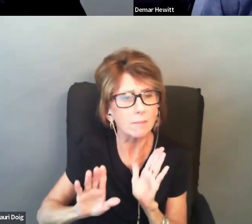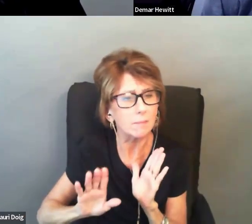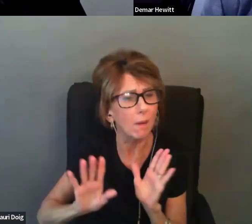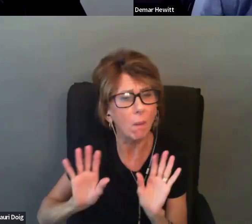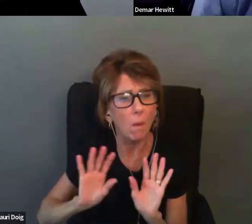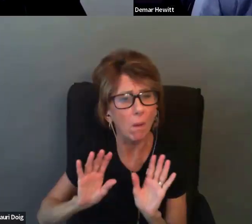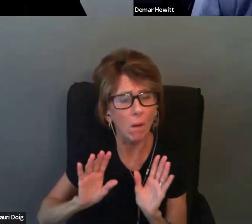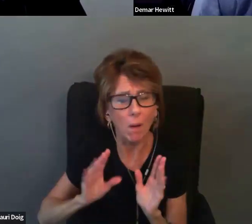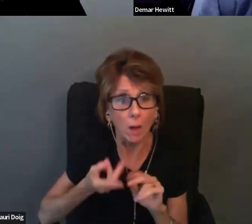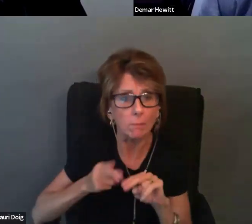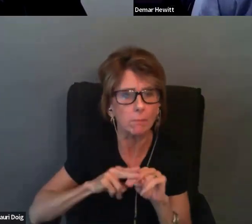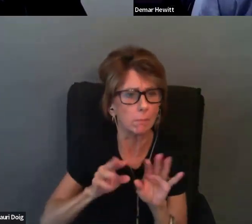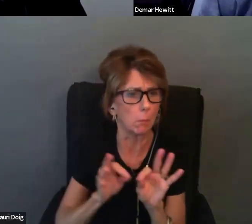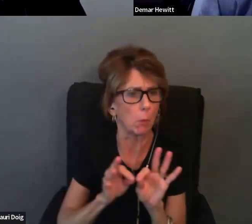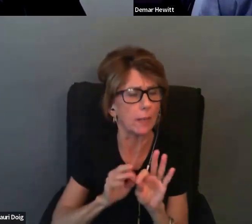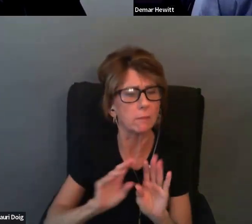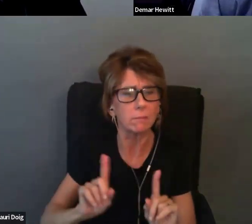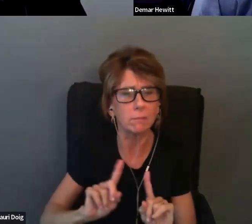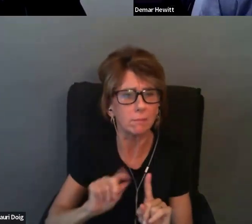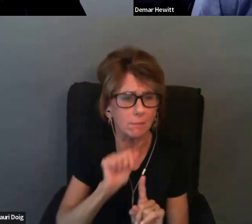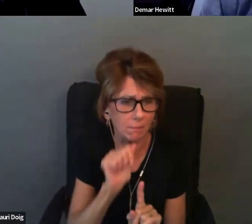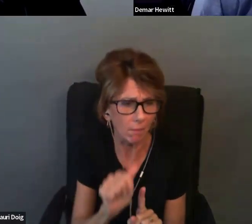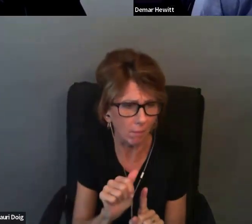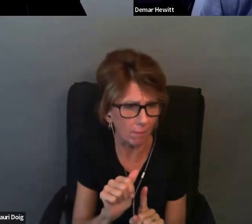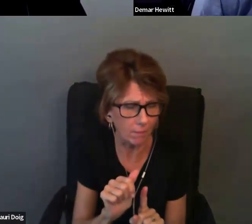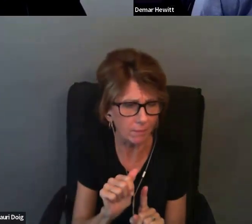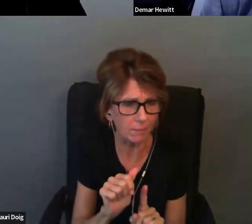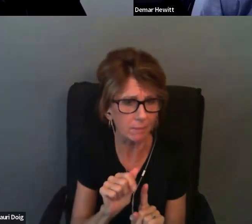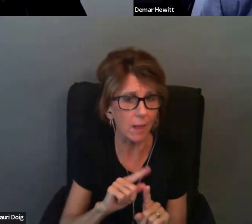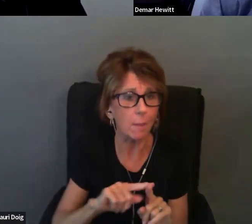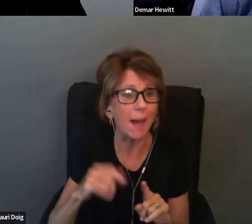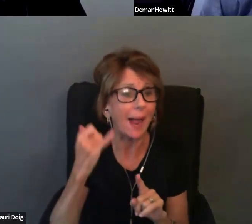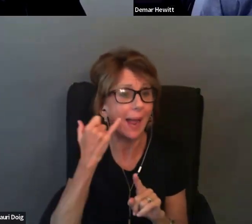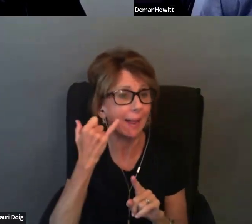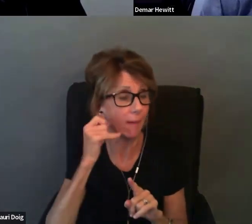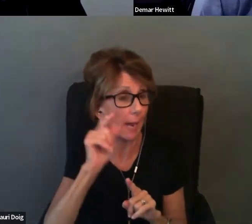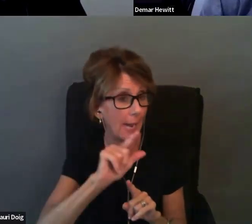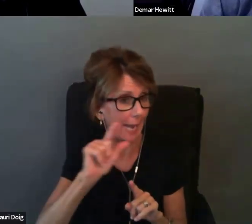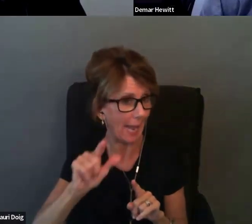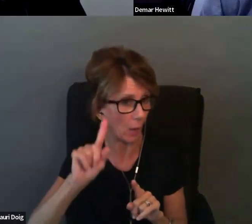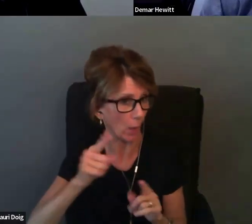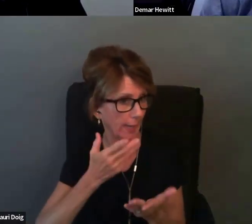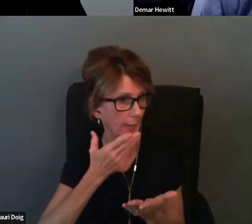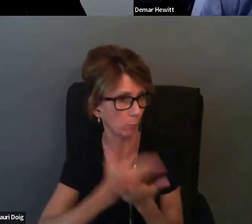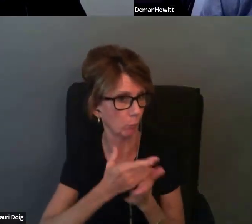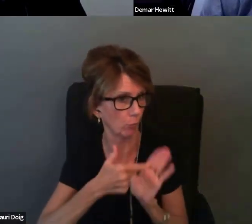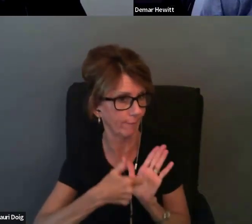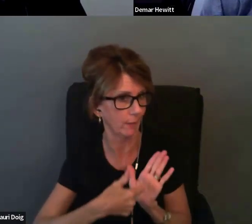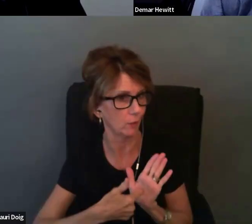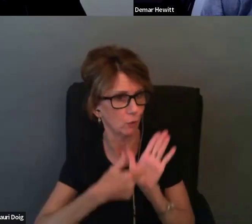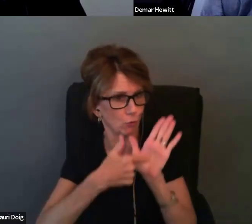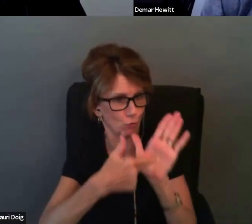accommodation. But if the landlord can show, for example, that